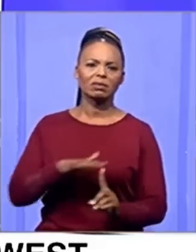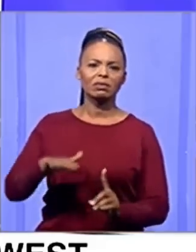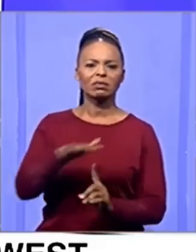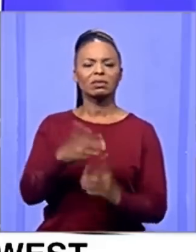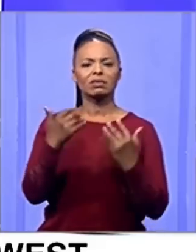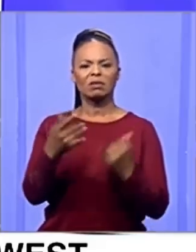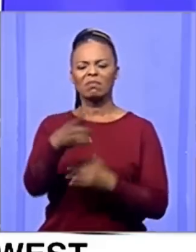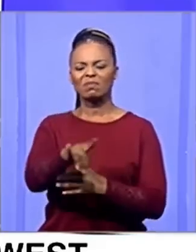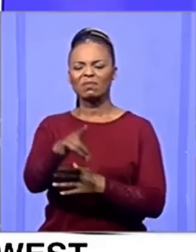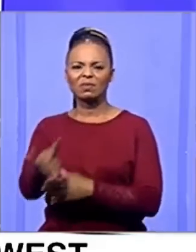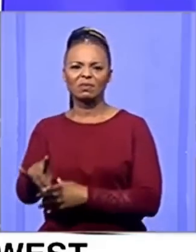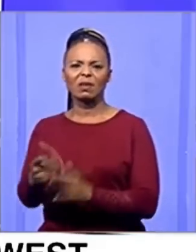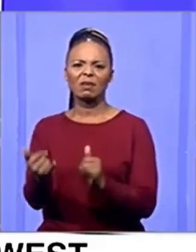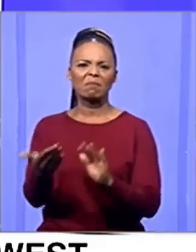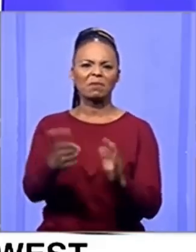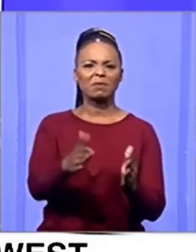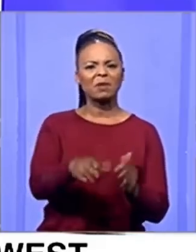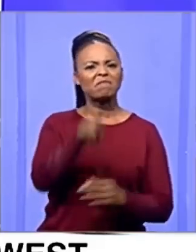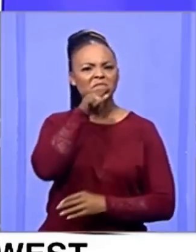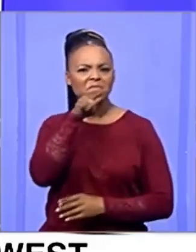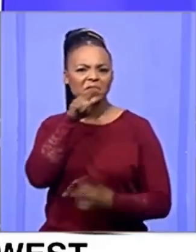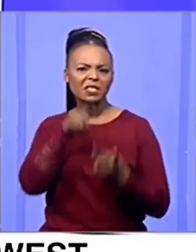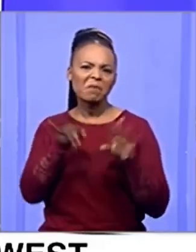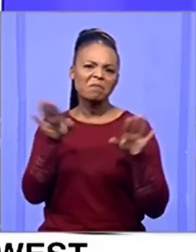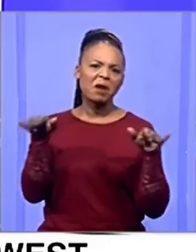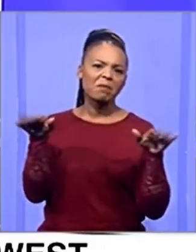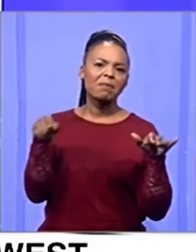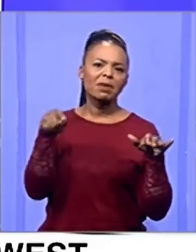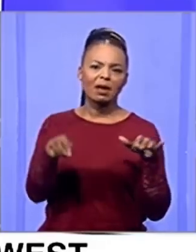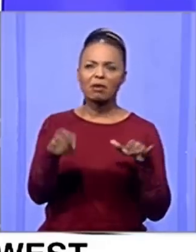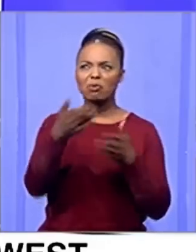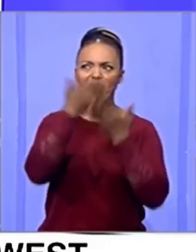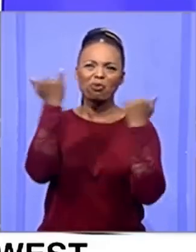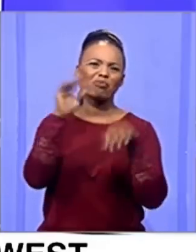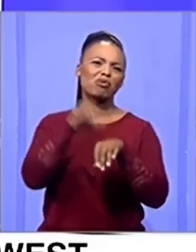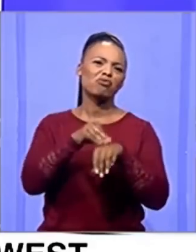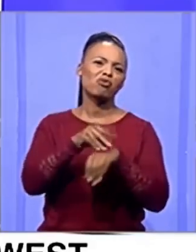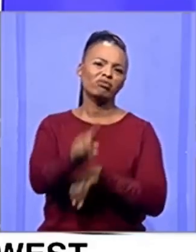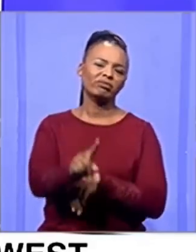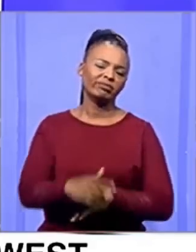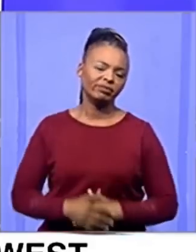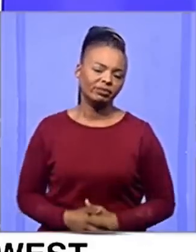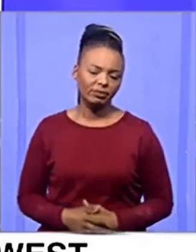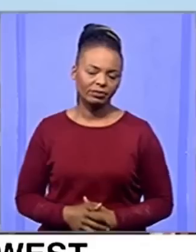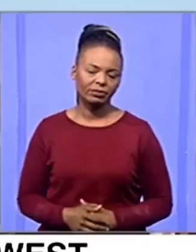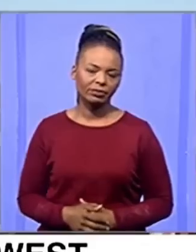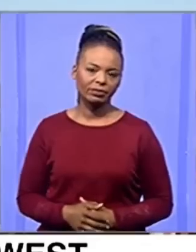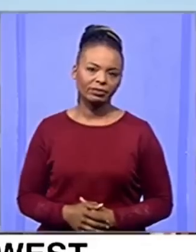Mahikeng di shwellwe ke dikgoho le bomaditshibana ka bongata ntle le ho tseba sesosa.